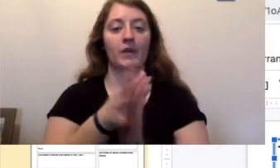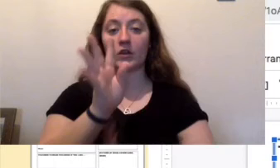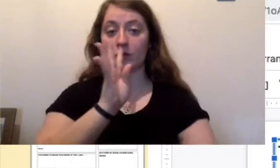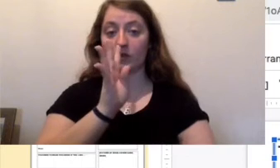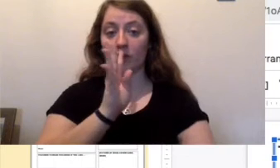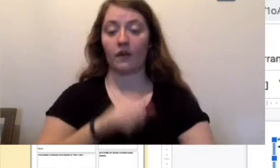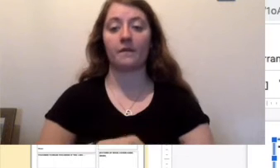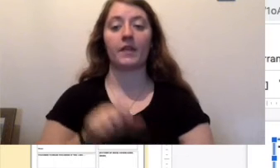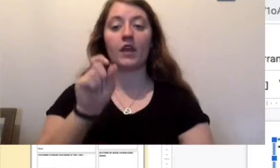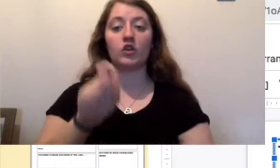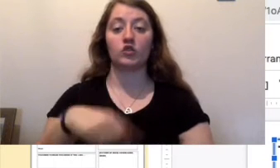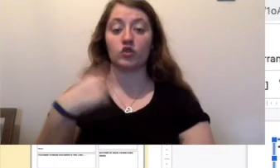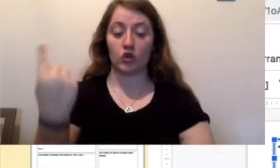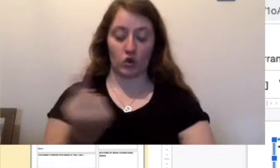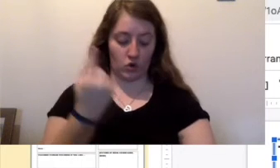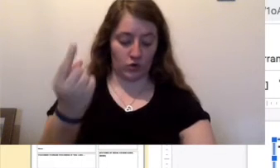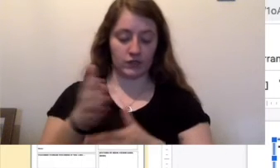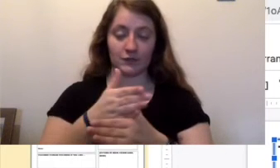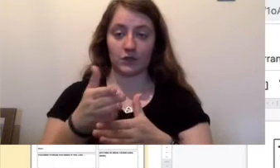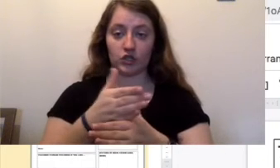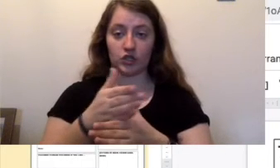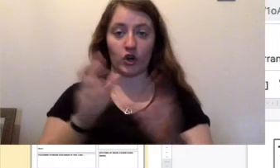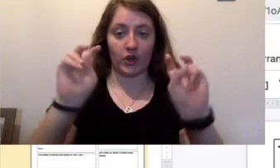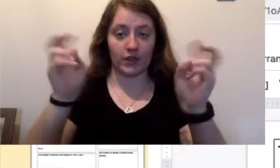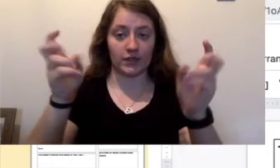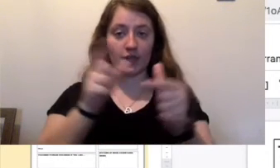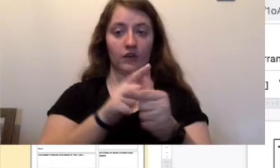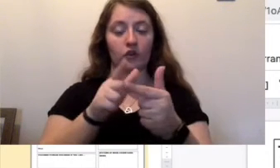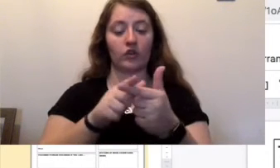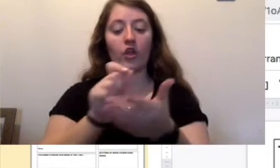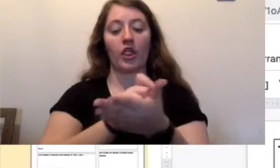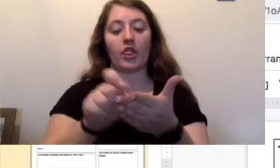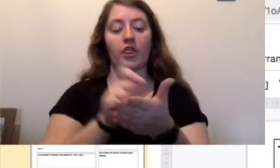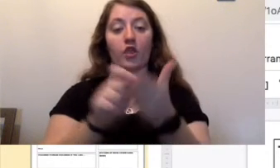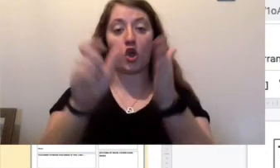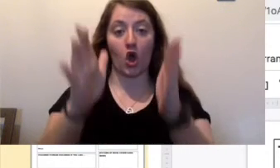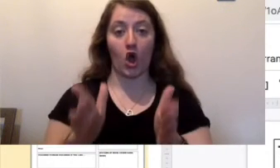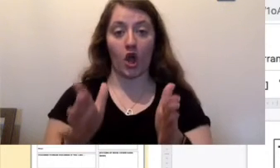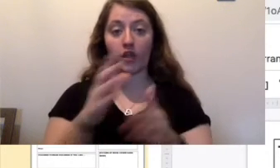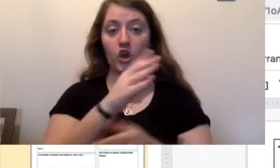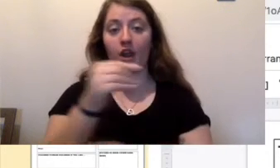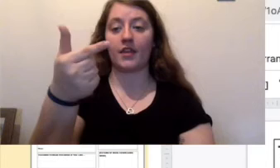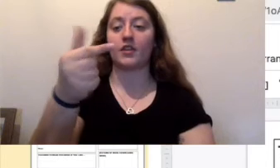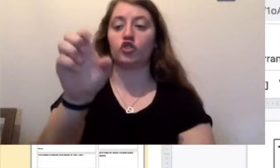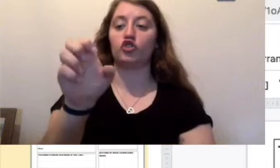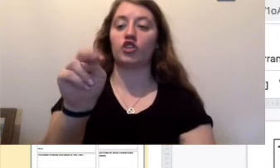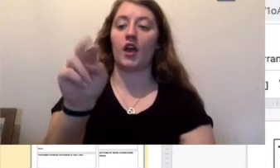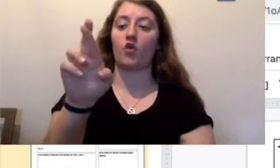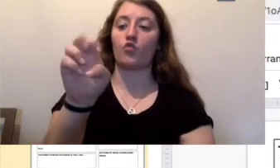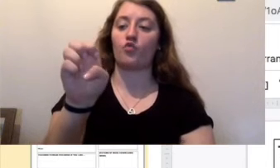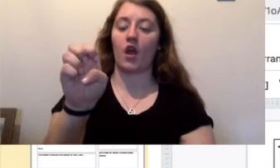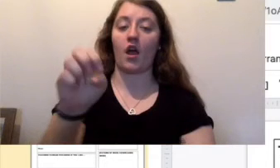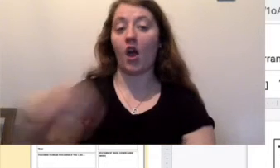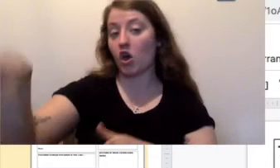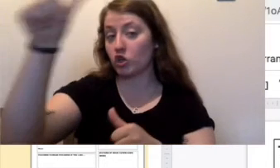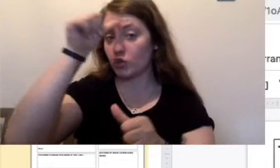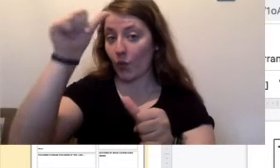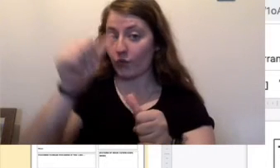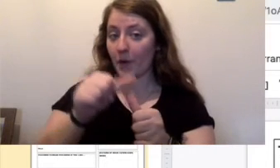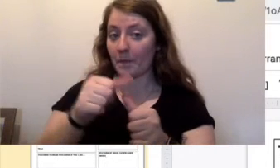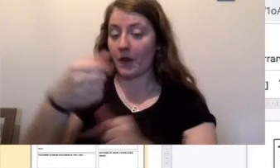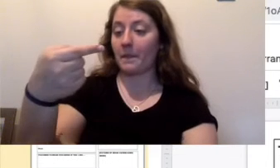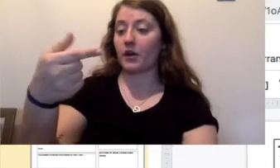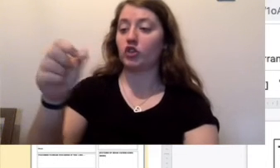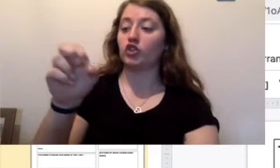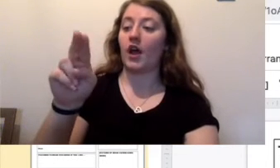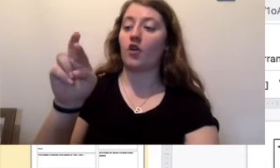sharing the title of your book, the author, and the genre. Remember that genre